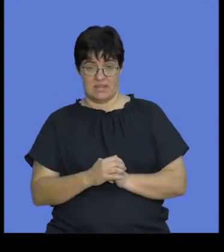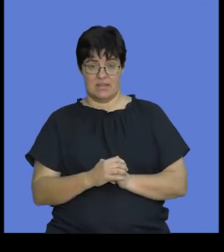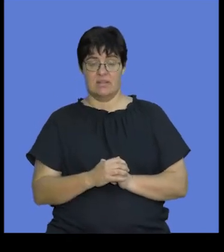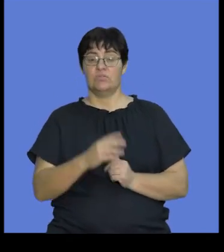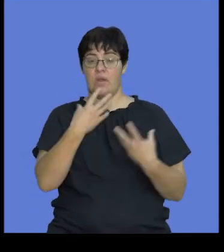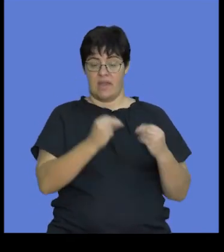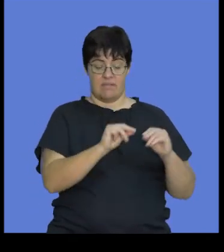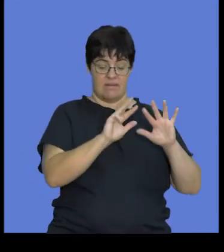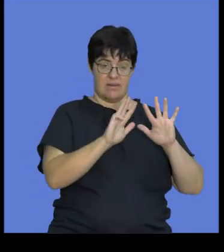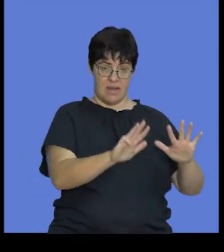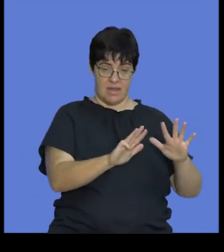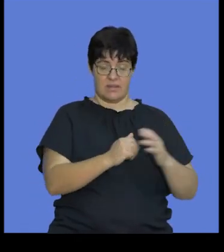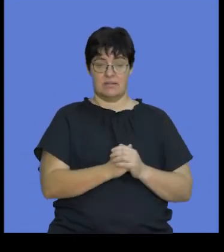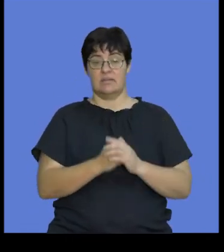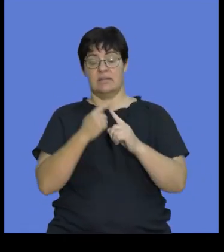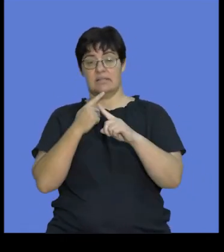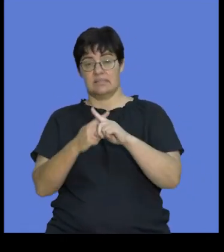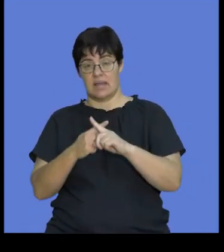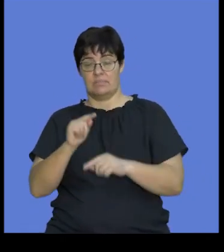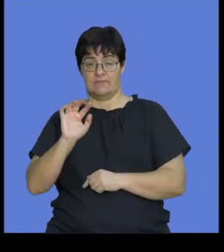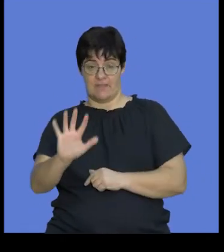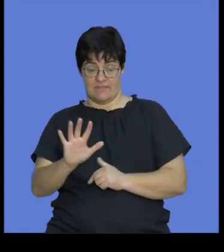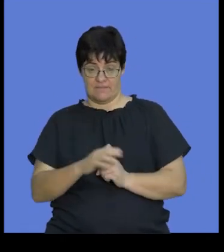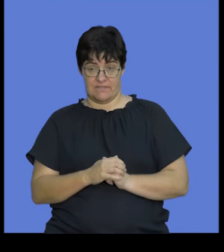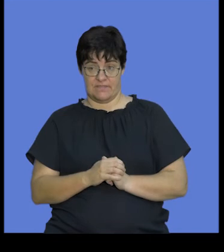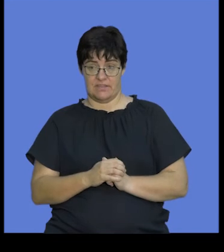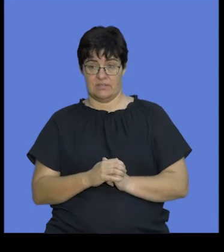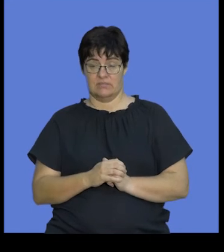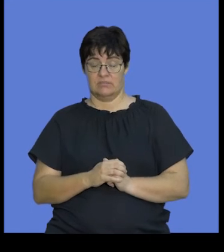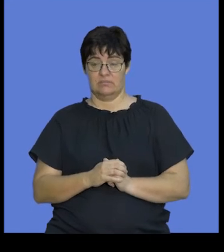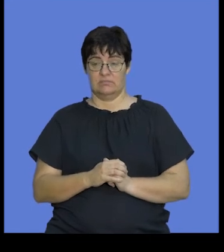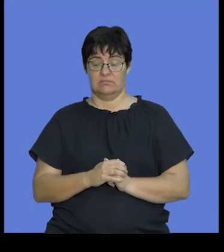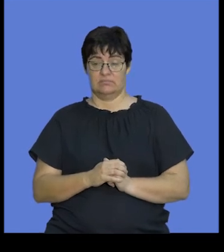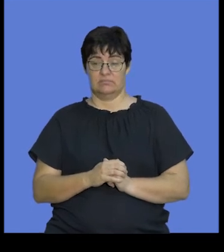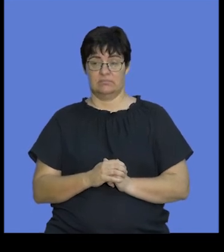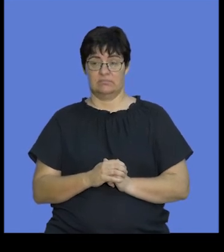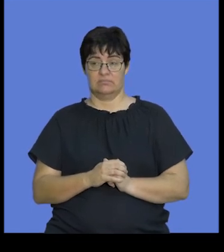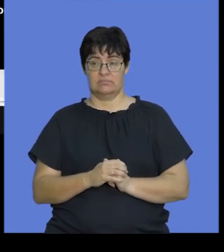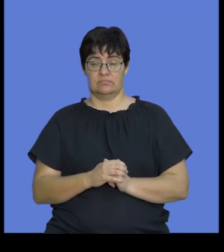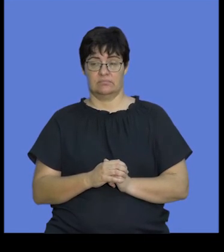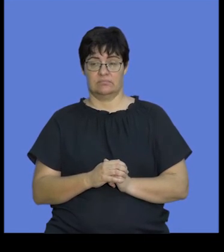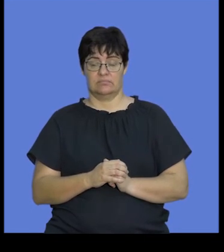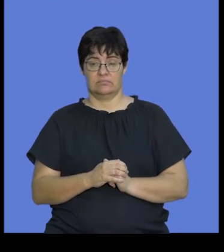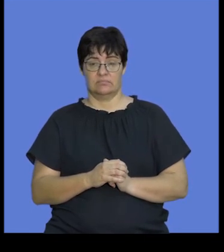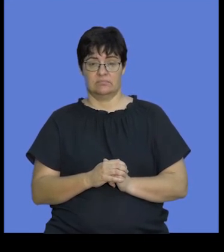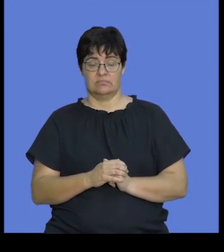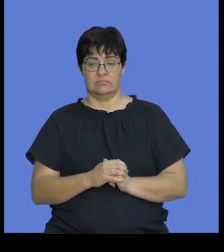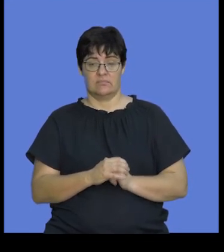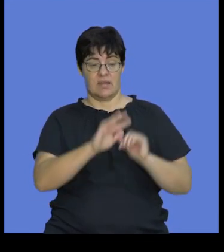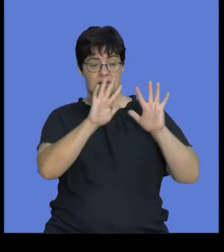velocity, so now I've got 9 times 5. We're going to use our calculators.